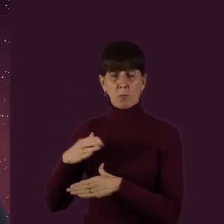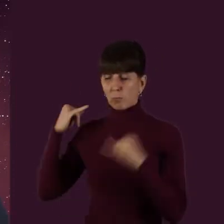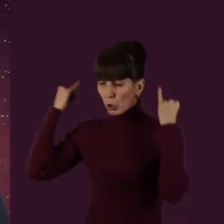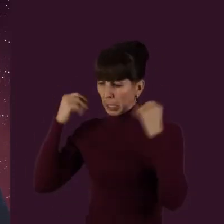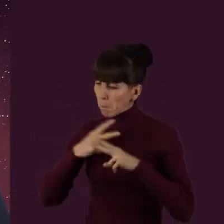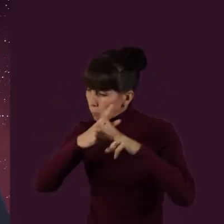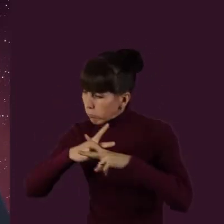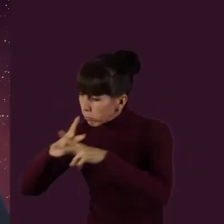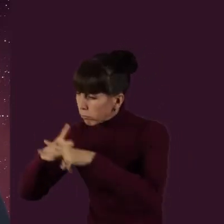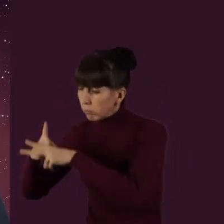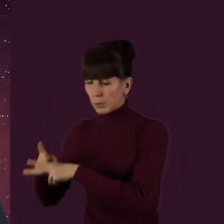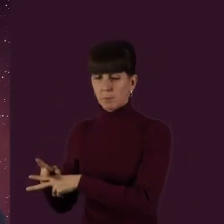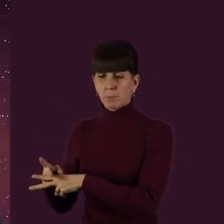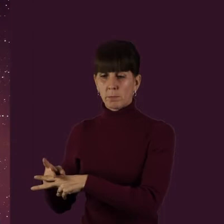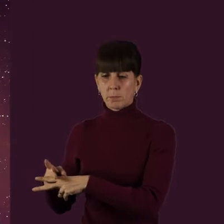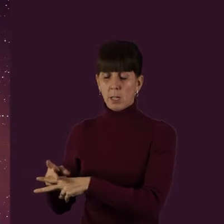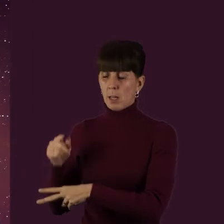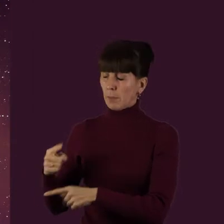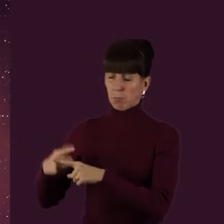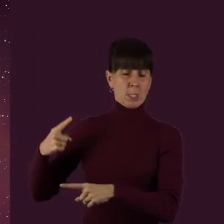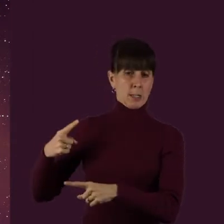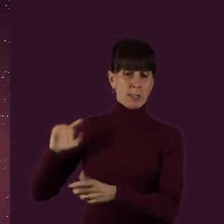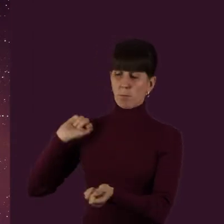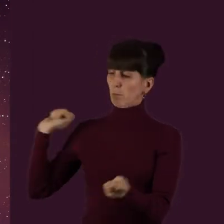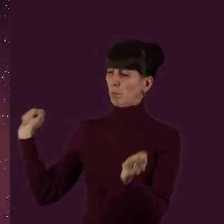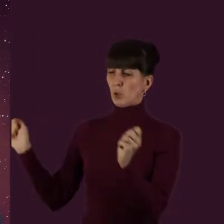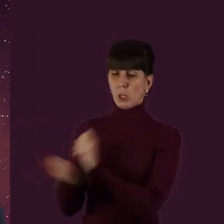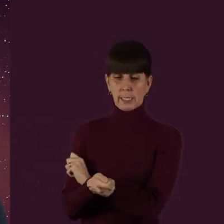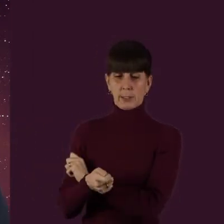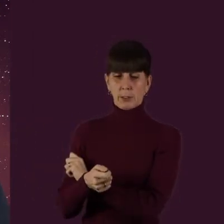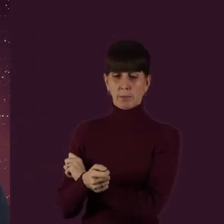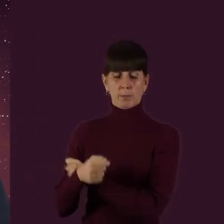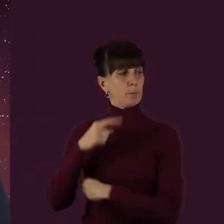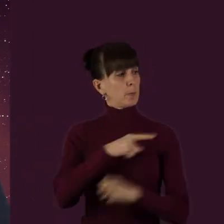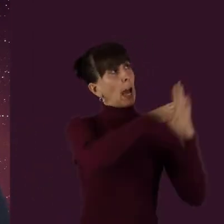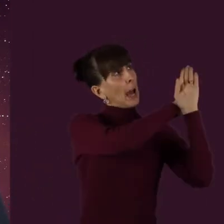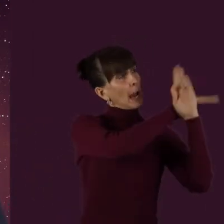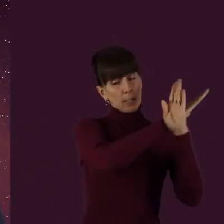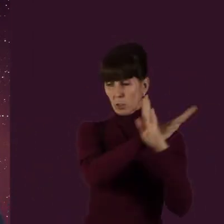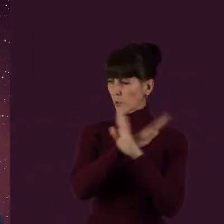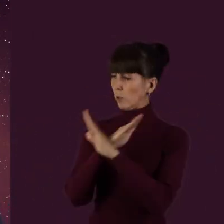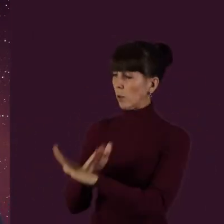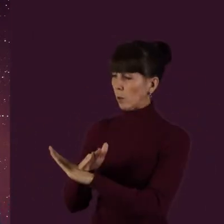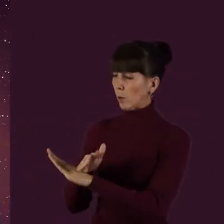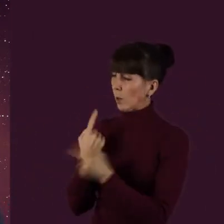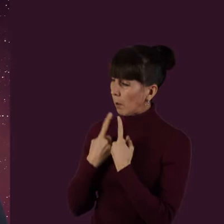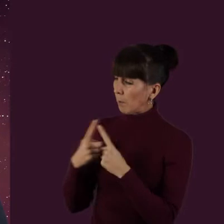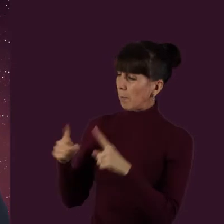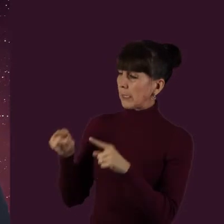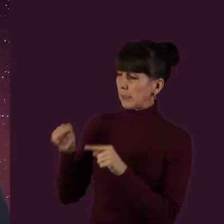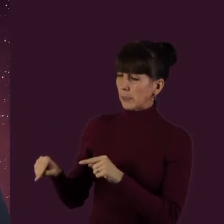something happened to change that. The angel appeared with this incredible message. And the